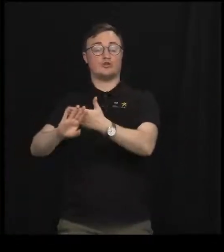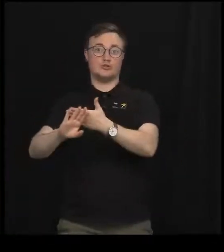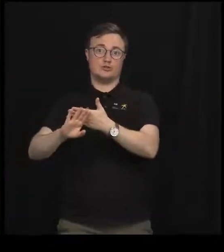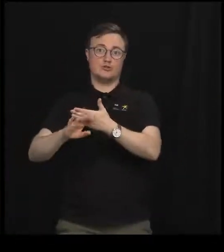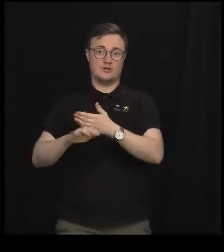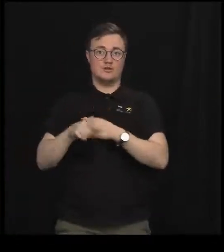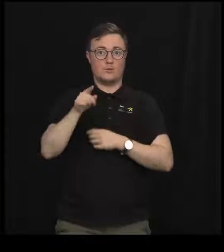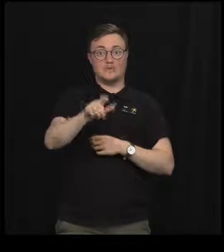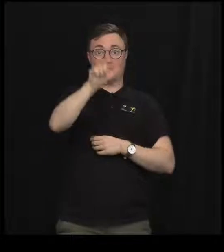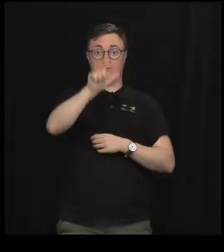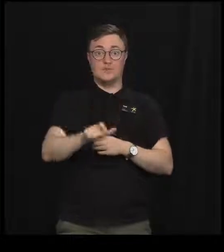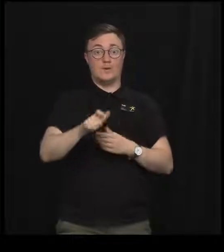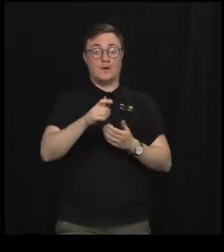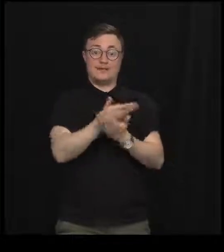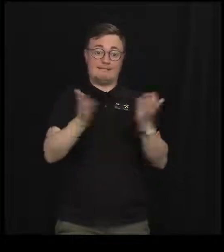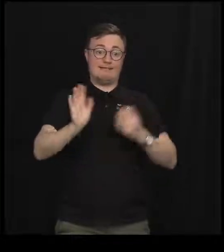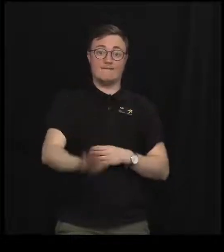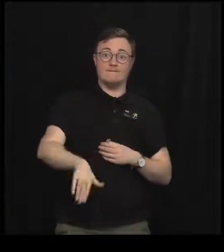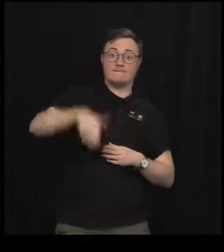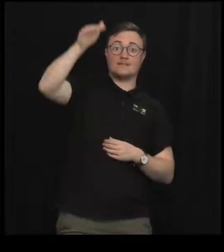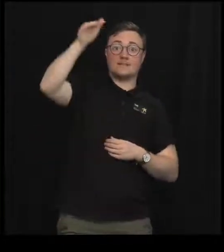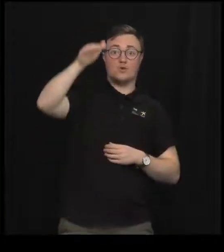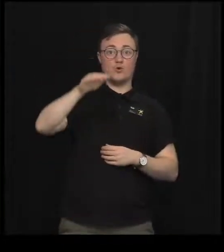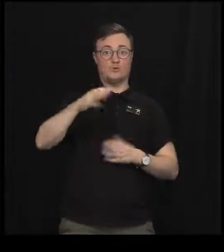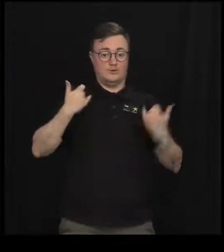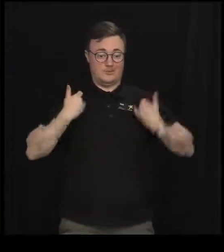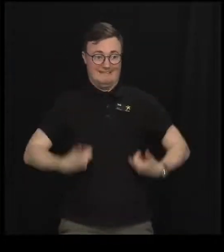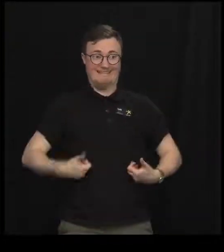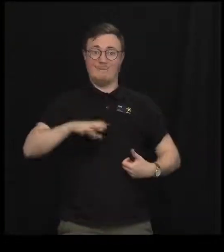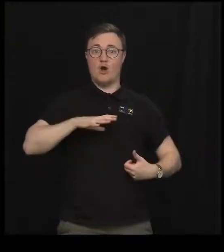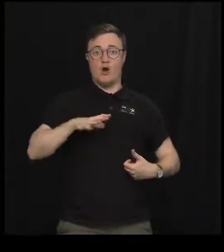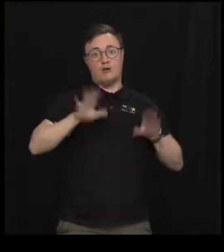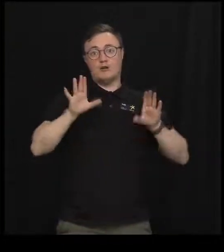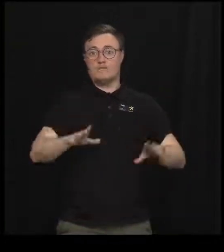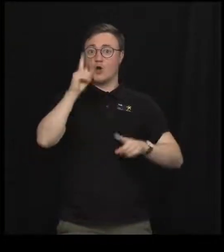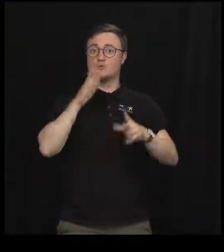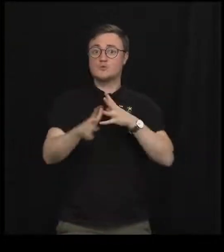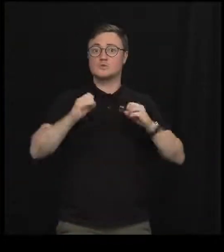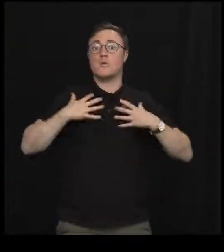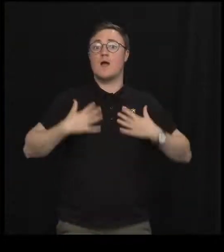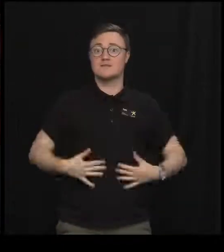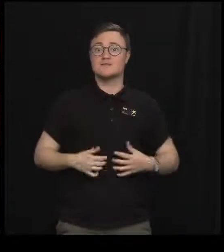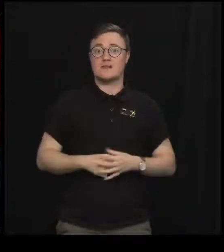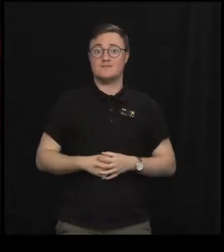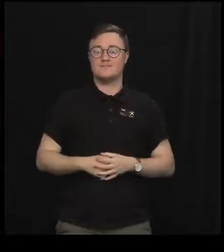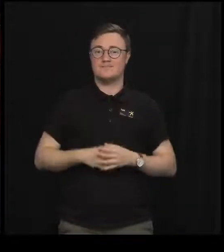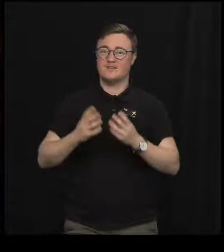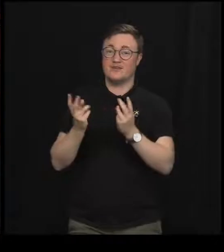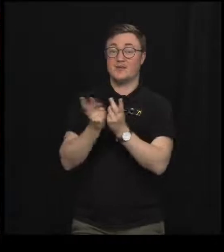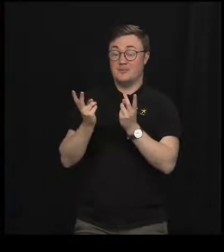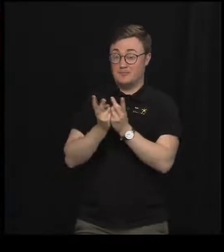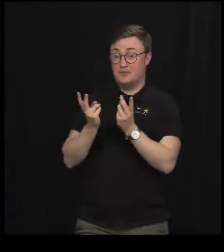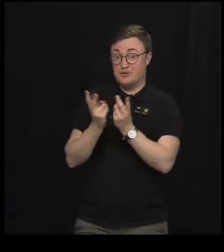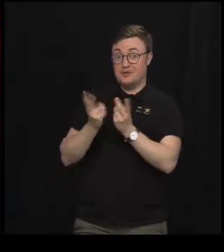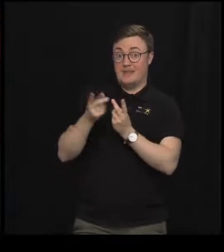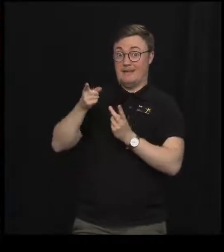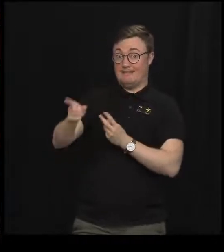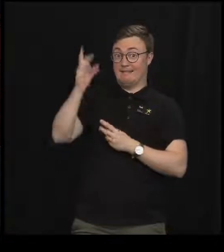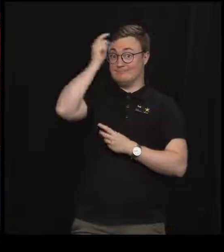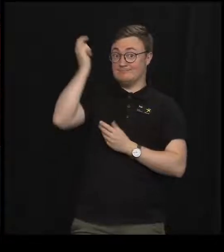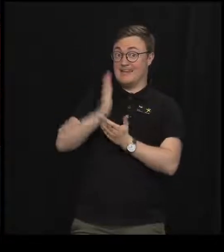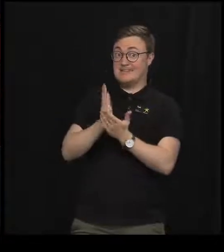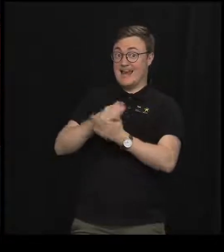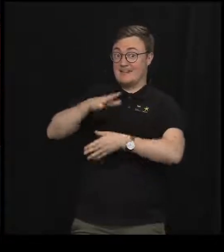young person does not become an adult with unmanaged, unchecked, unseen. So you're innovating for Sweden too? Absolutely.